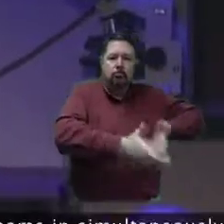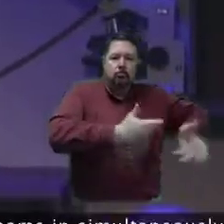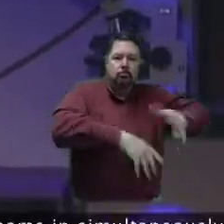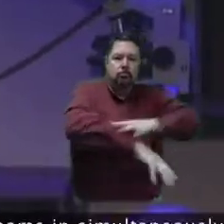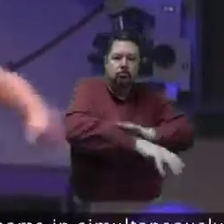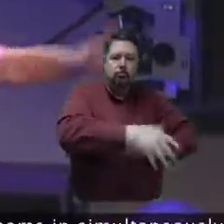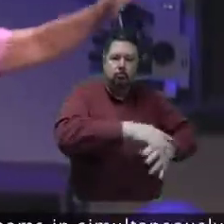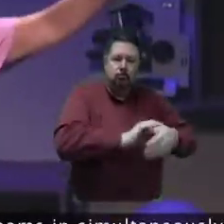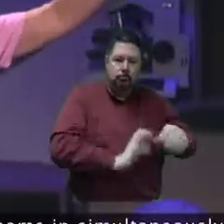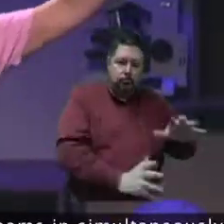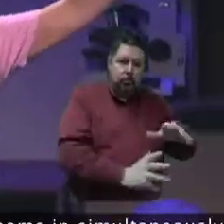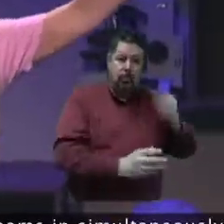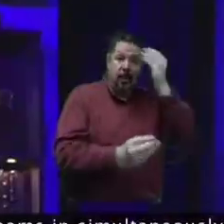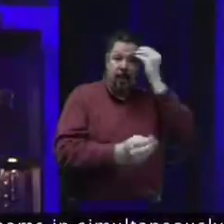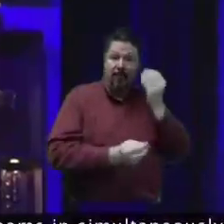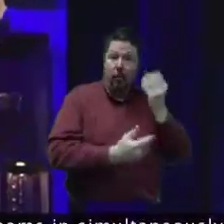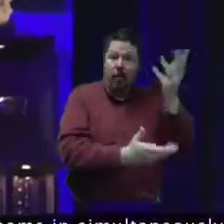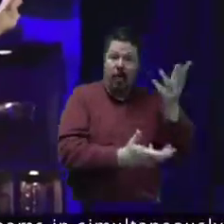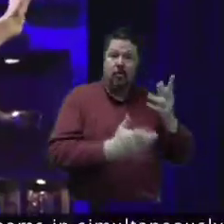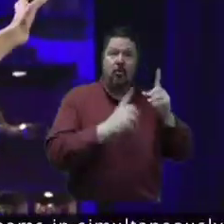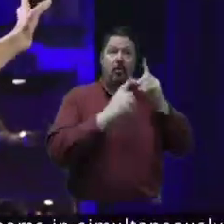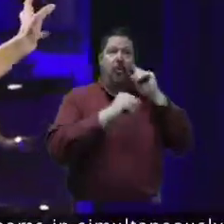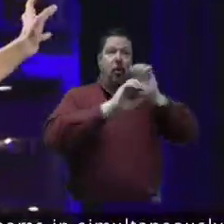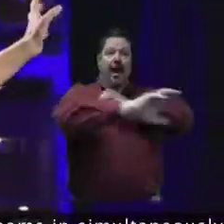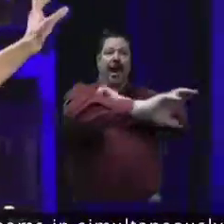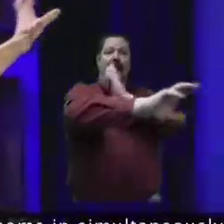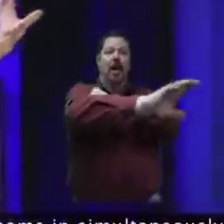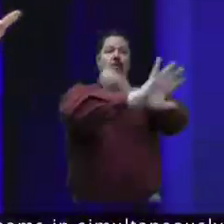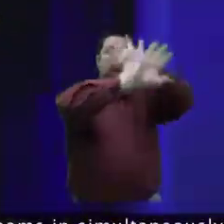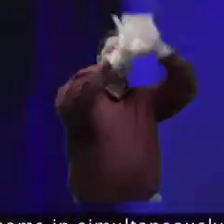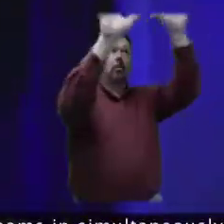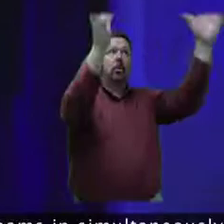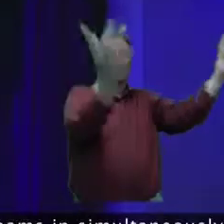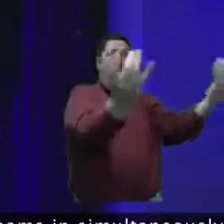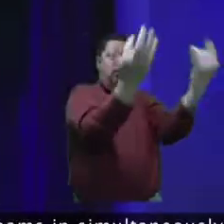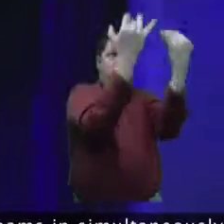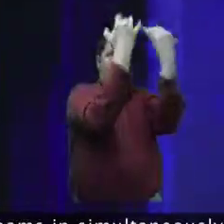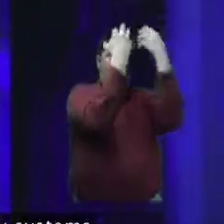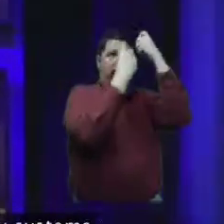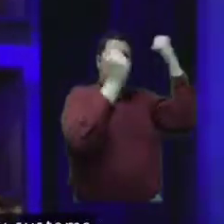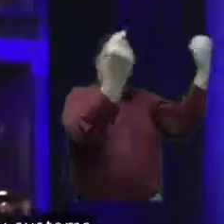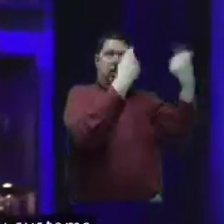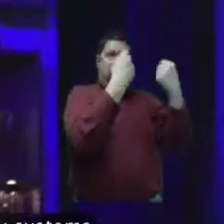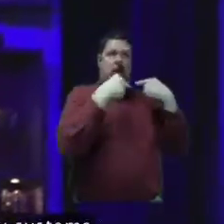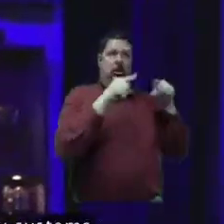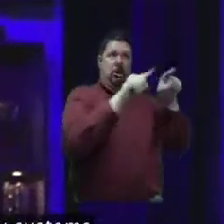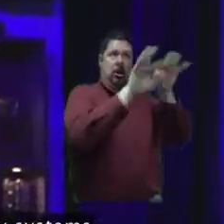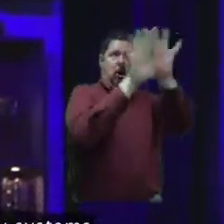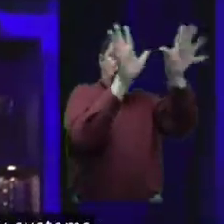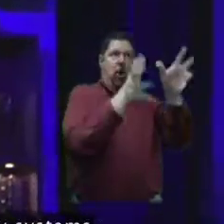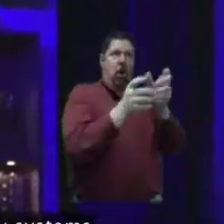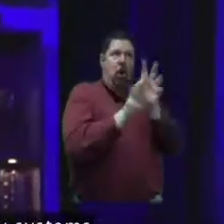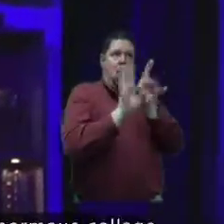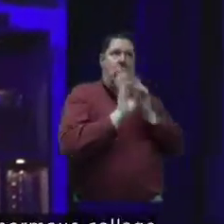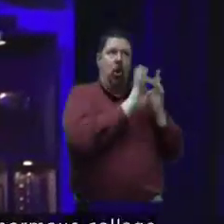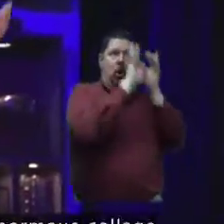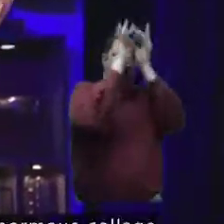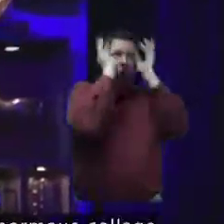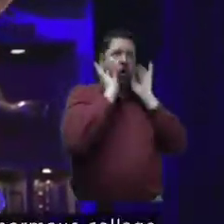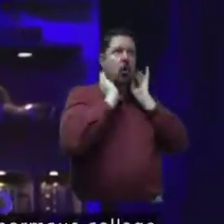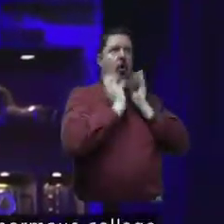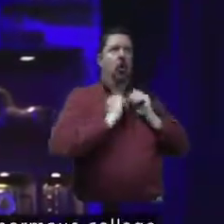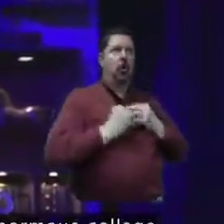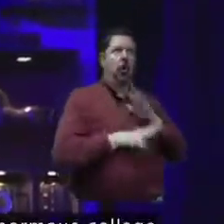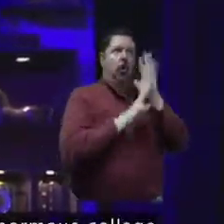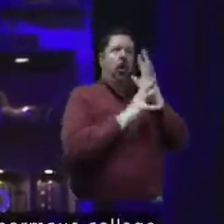bodies. Information in the form of energy streams in simultaneously through all of our sensory